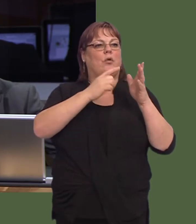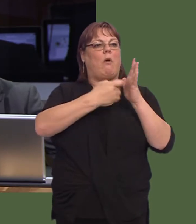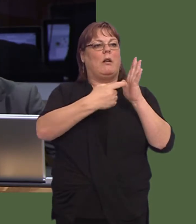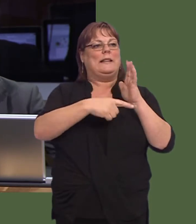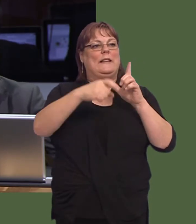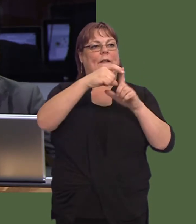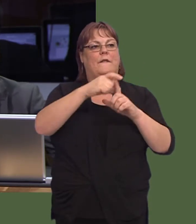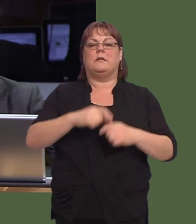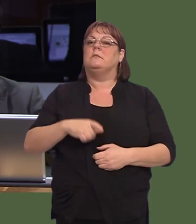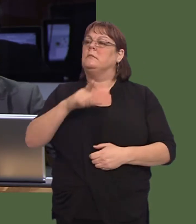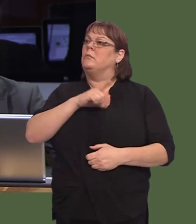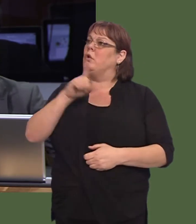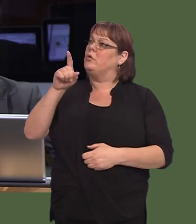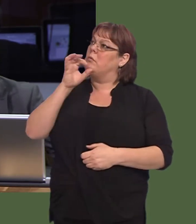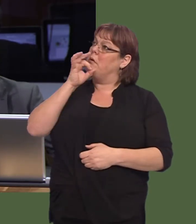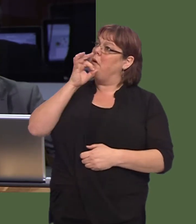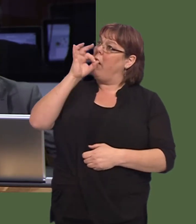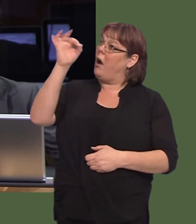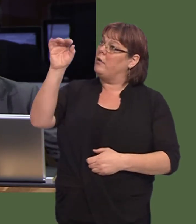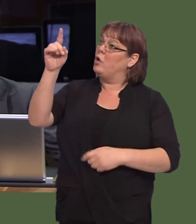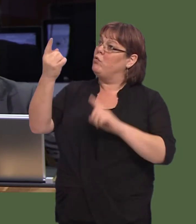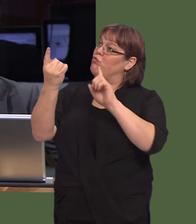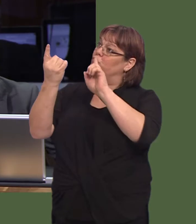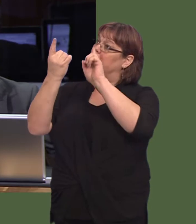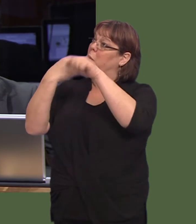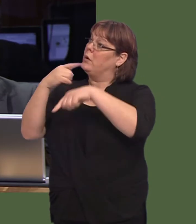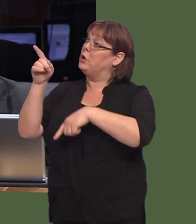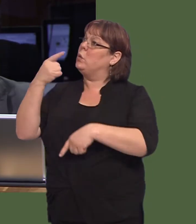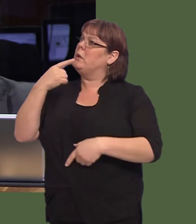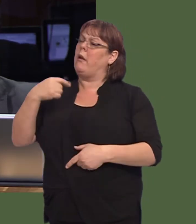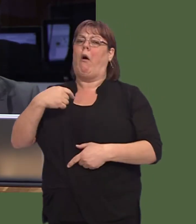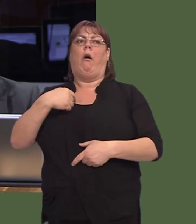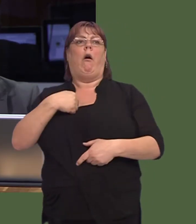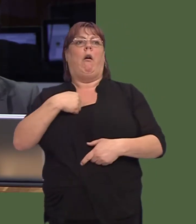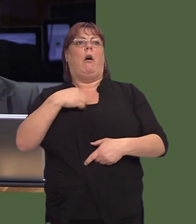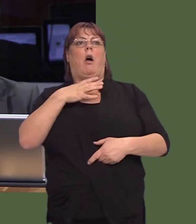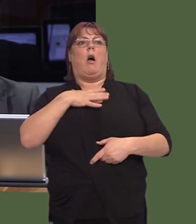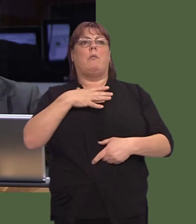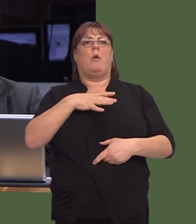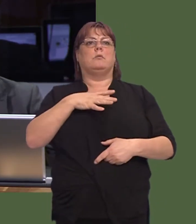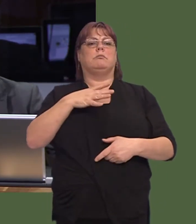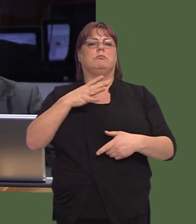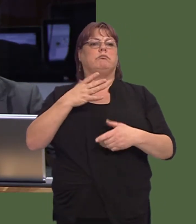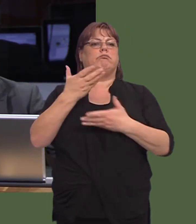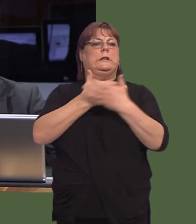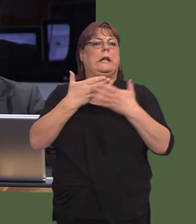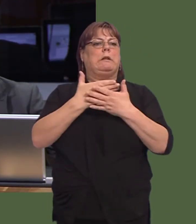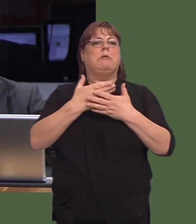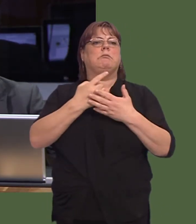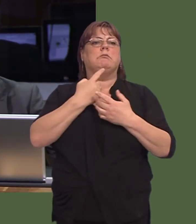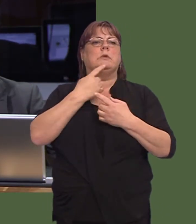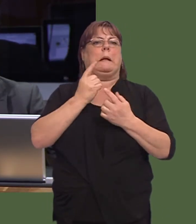you responded to Andrew R.T. Davies, you said very clearly that you weren't dealing with any accusations